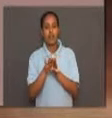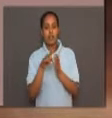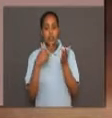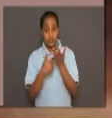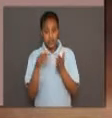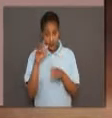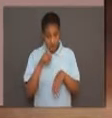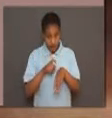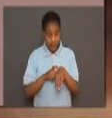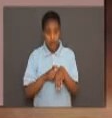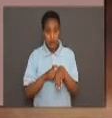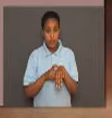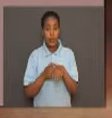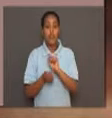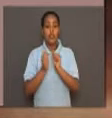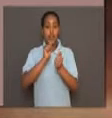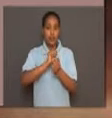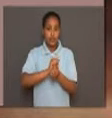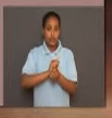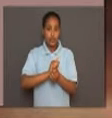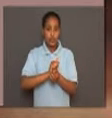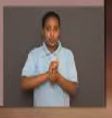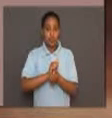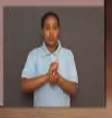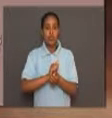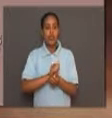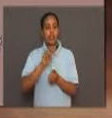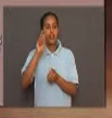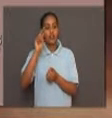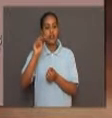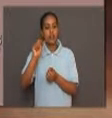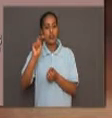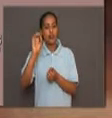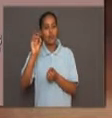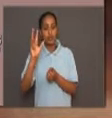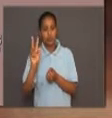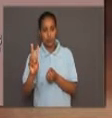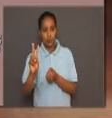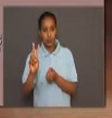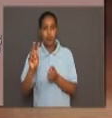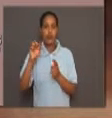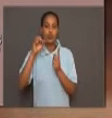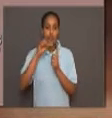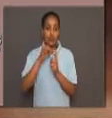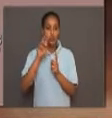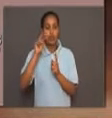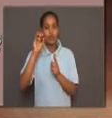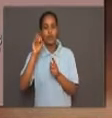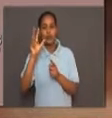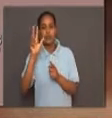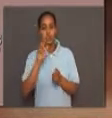This time, it is turned into nitrites and then into